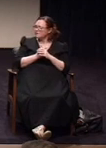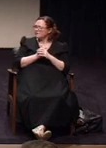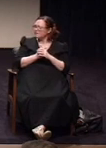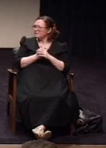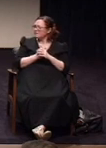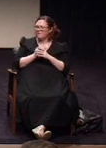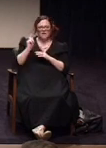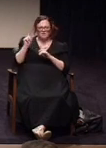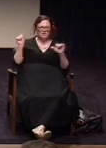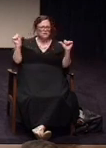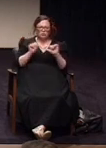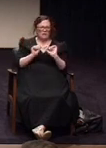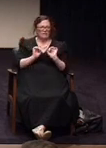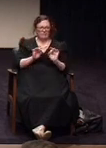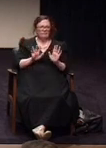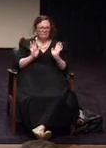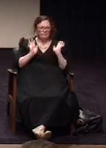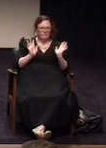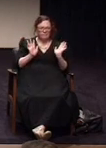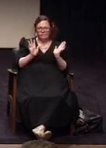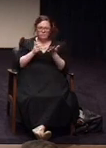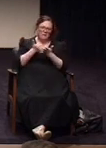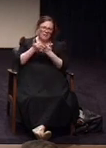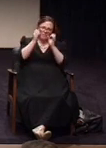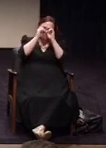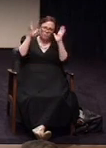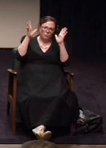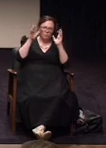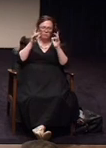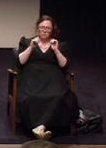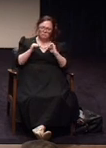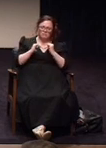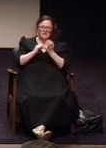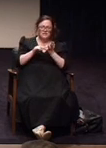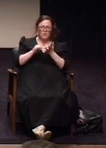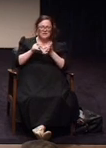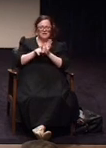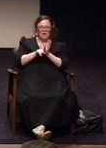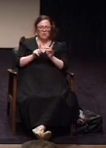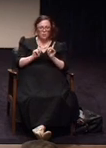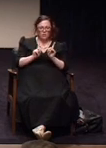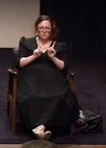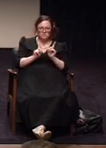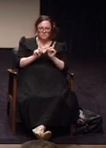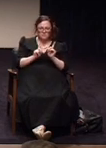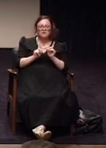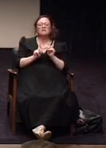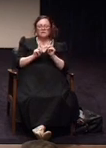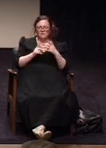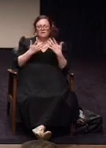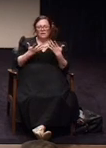just a short to give us a hunch about SOS Alarm. And now I will go into more of